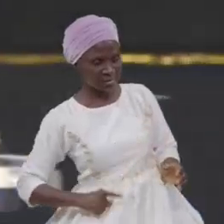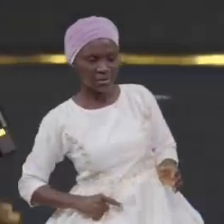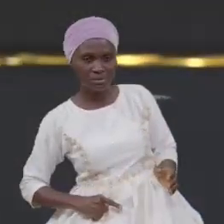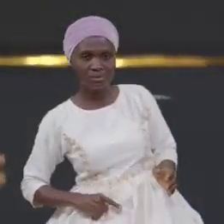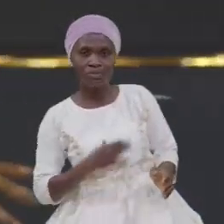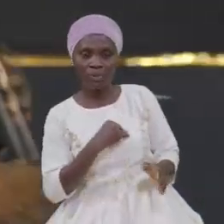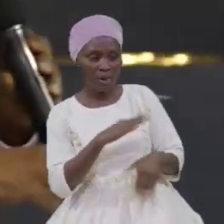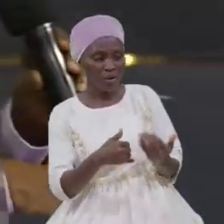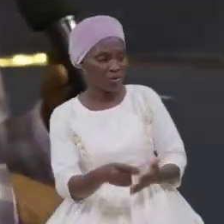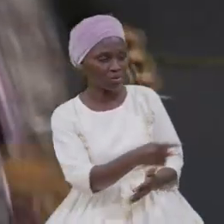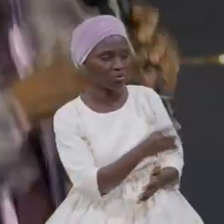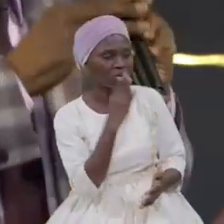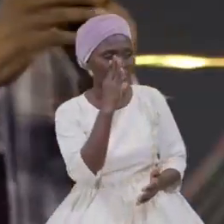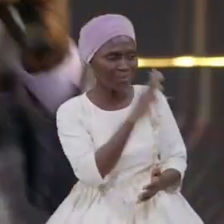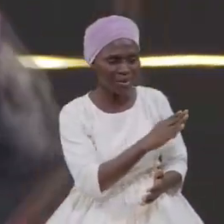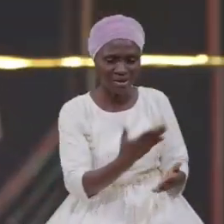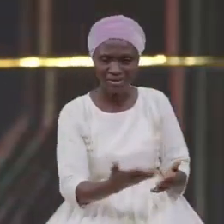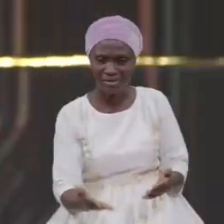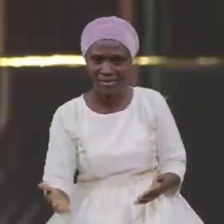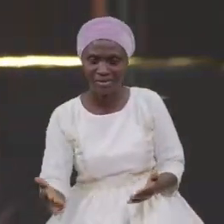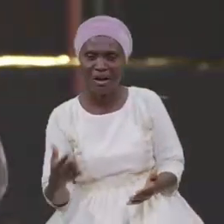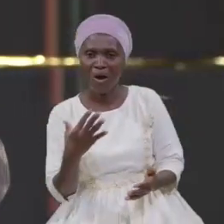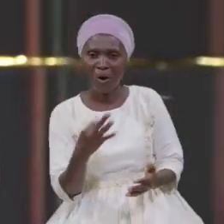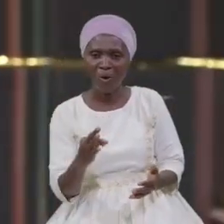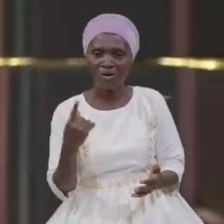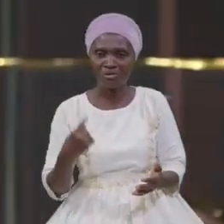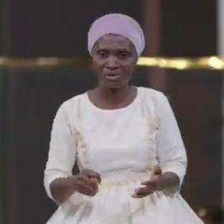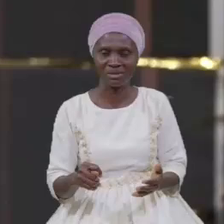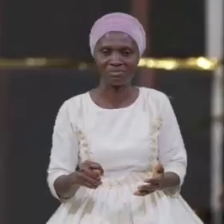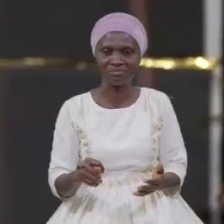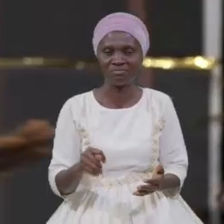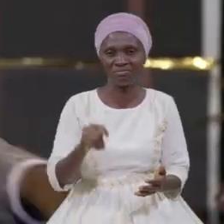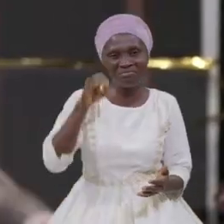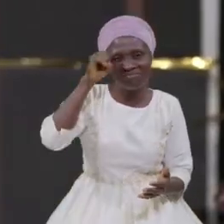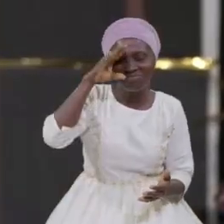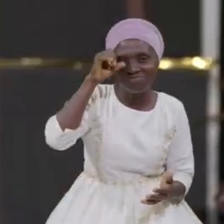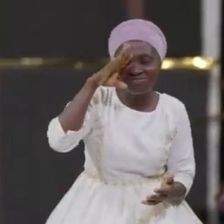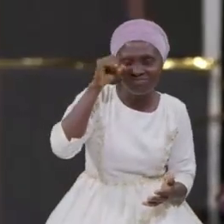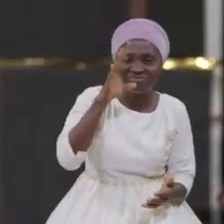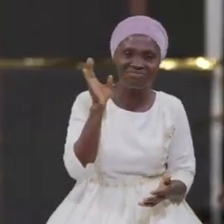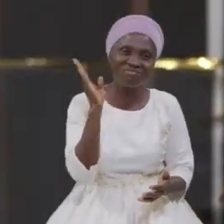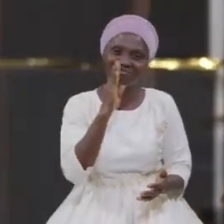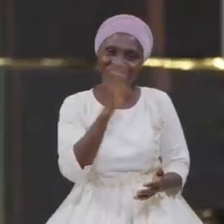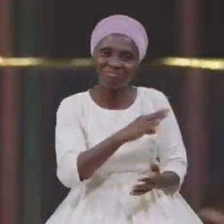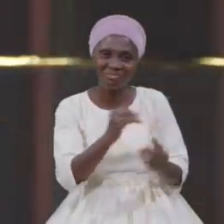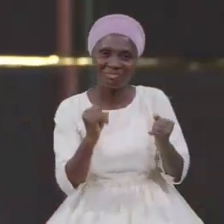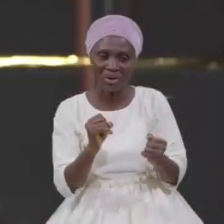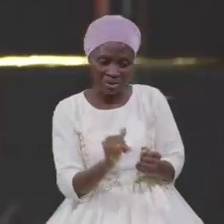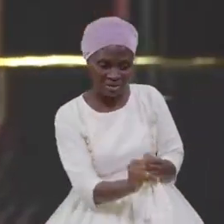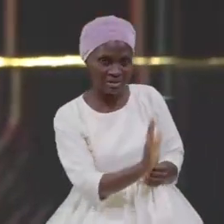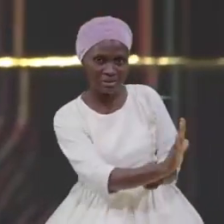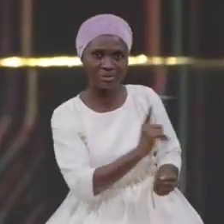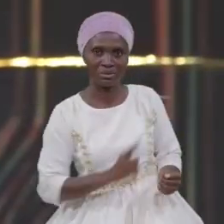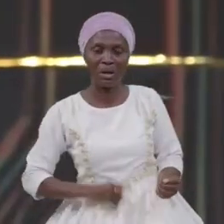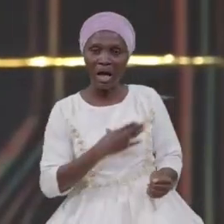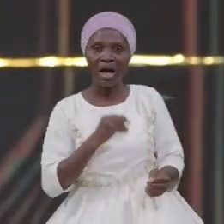evil things of magic and dark powers, that's still your Lord. And the gang